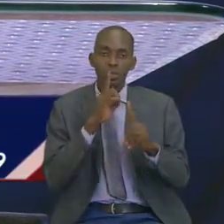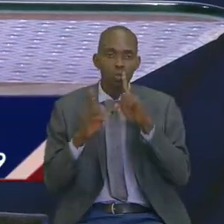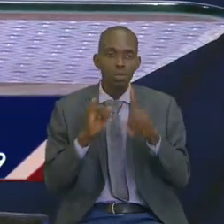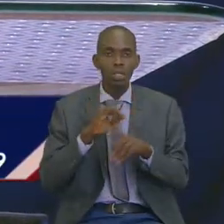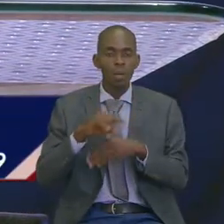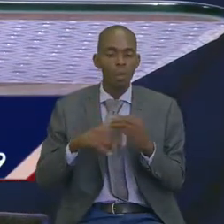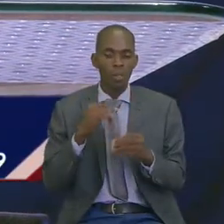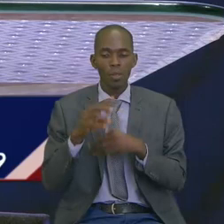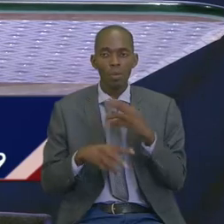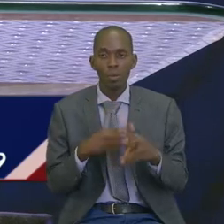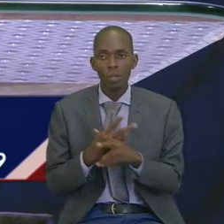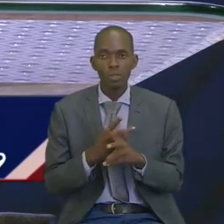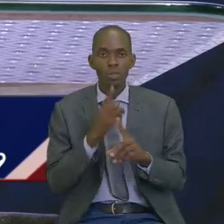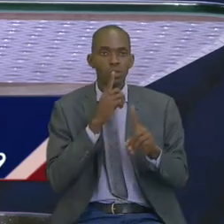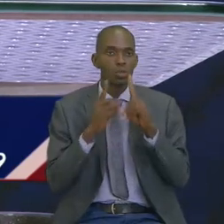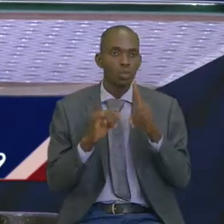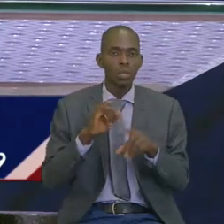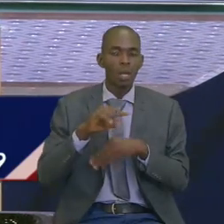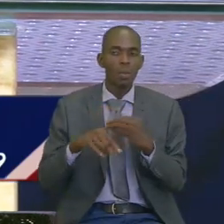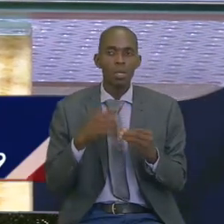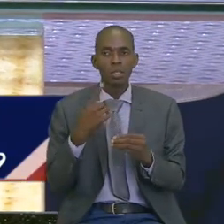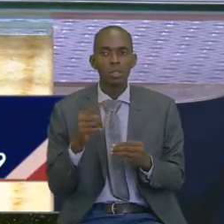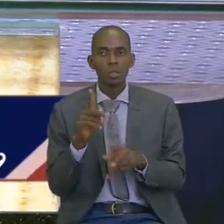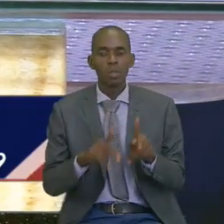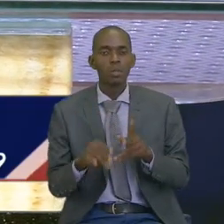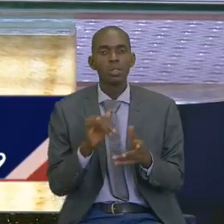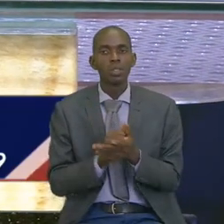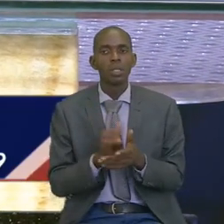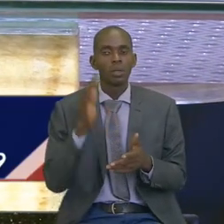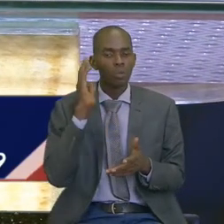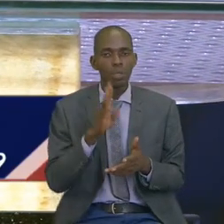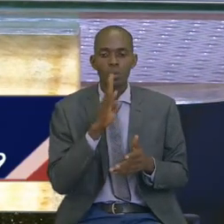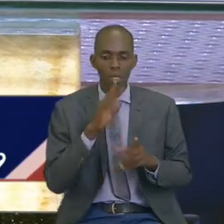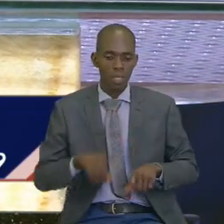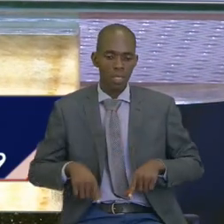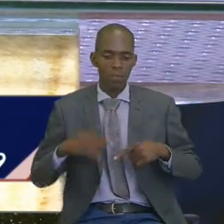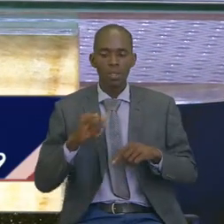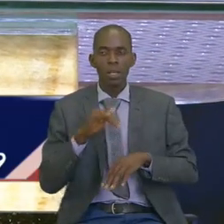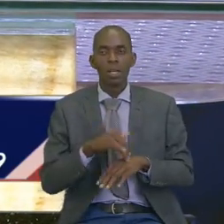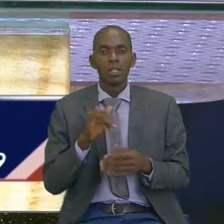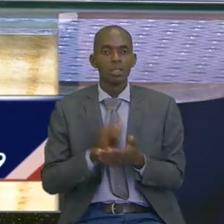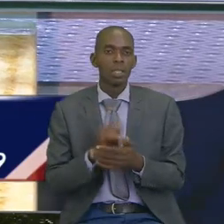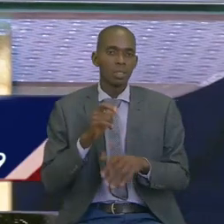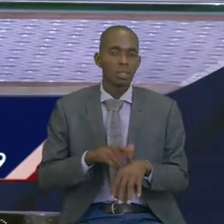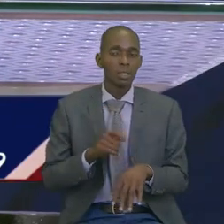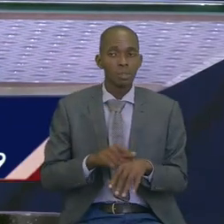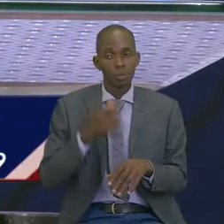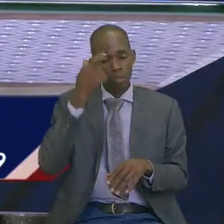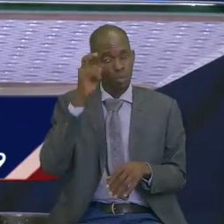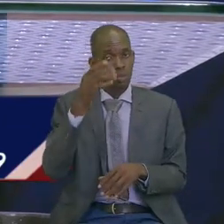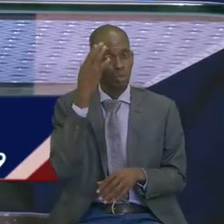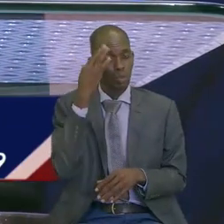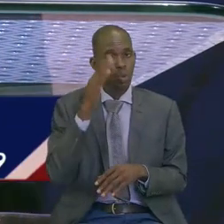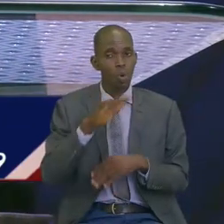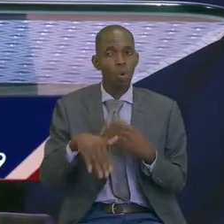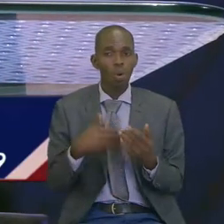the world, talking about those who are living at the time of the end. Because, you know, all these things we're